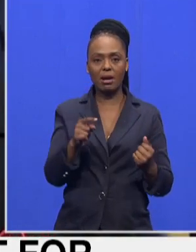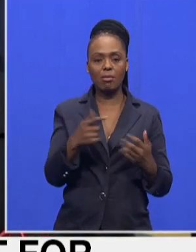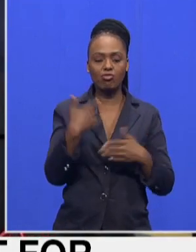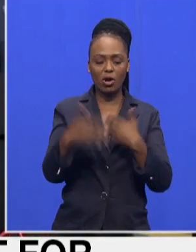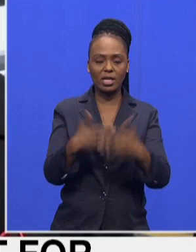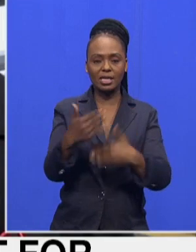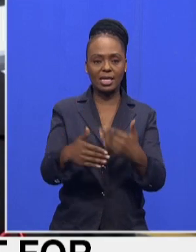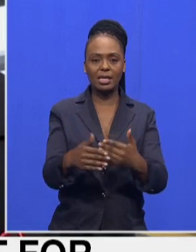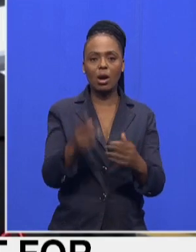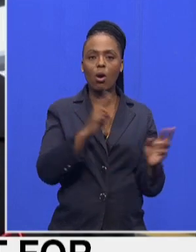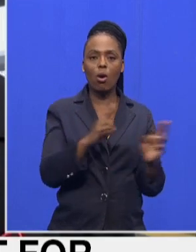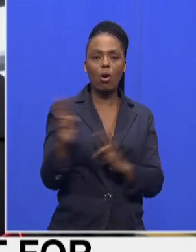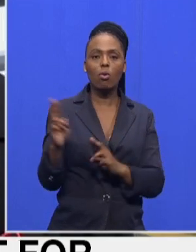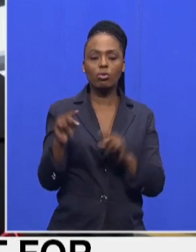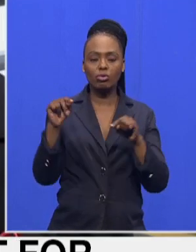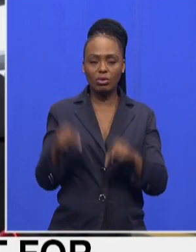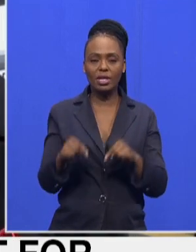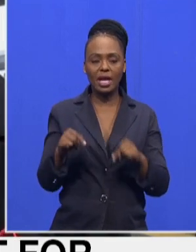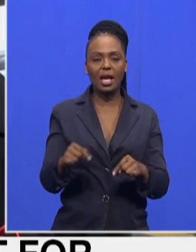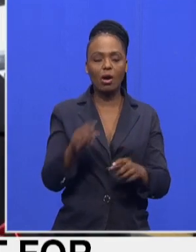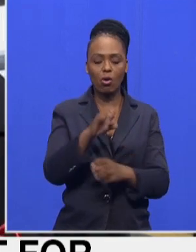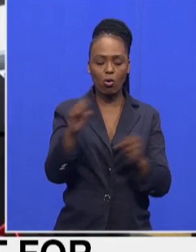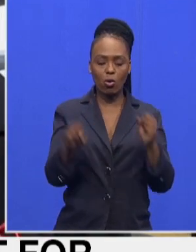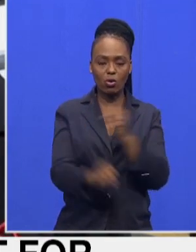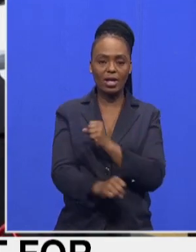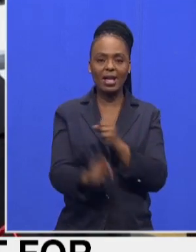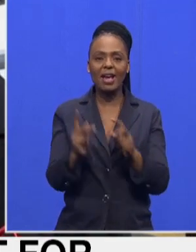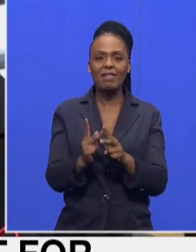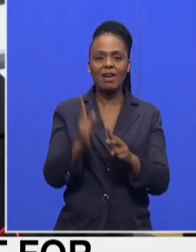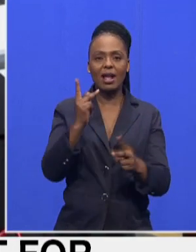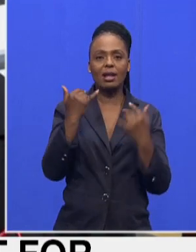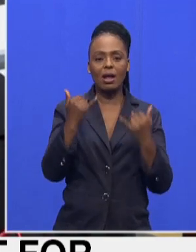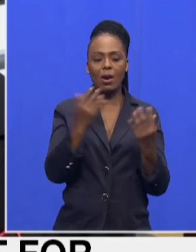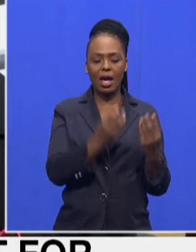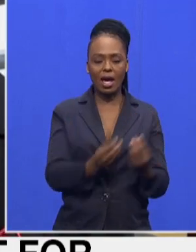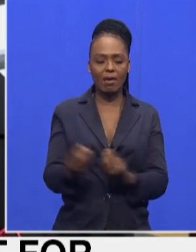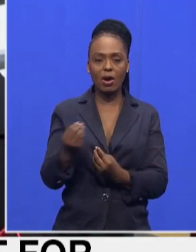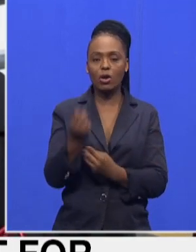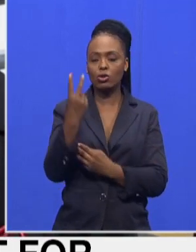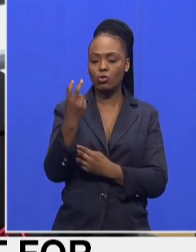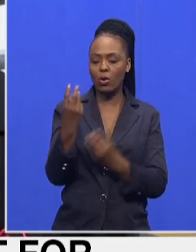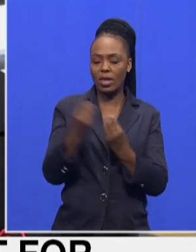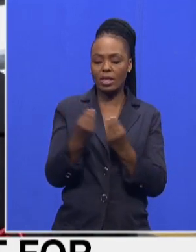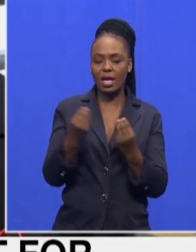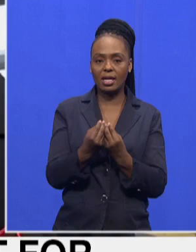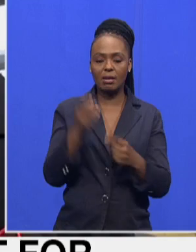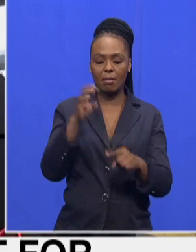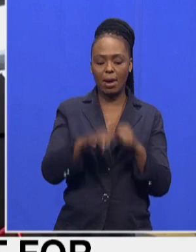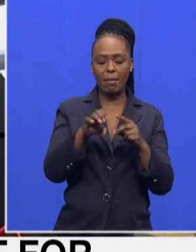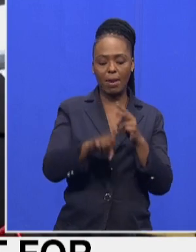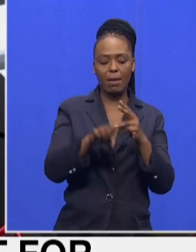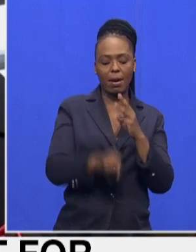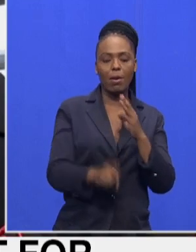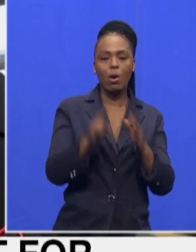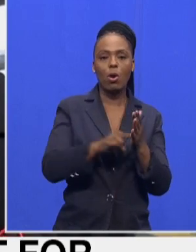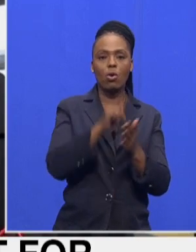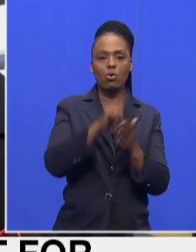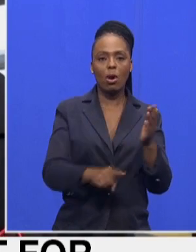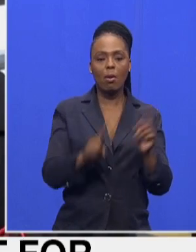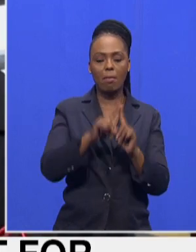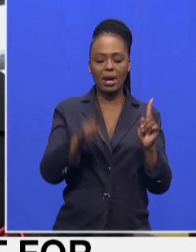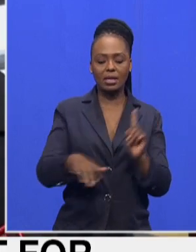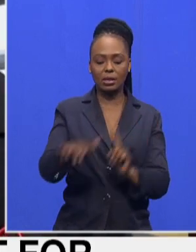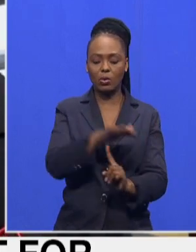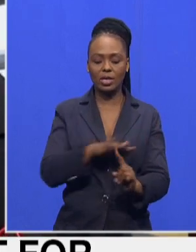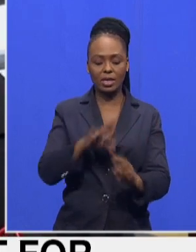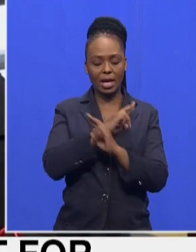it will be concluded and we can finally have not only the two students that were wrongfully detained out, but we can finally have our institution at